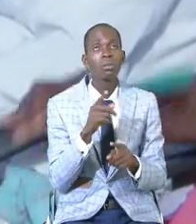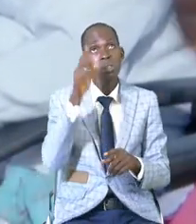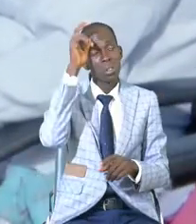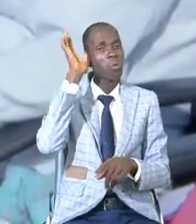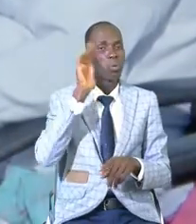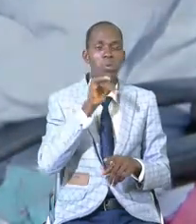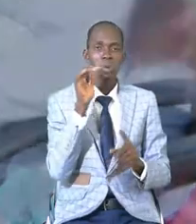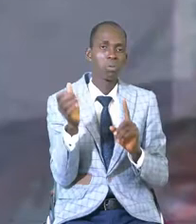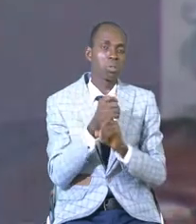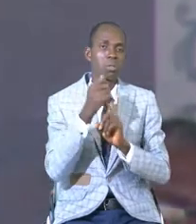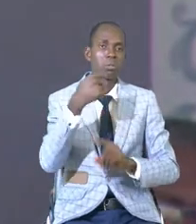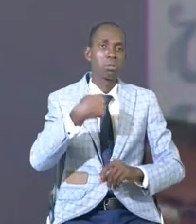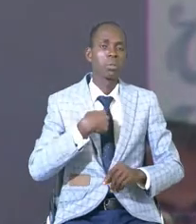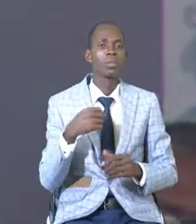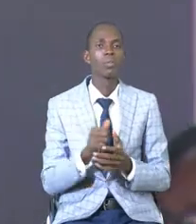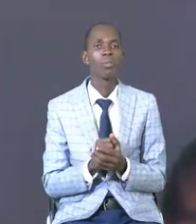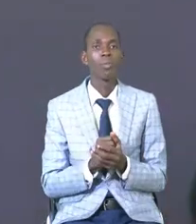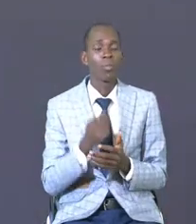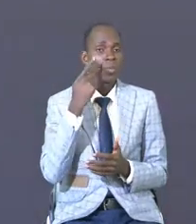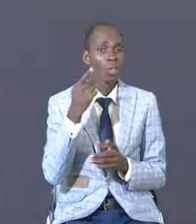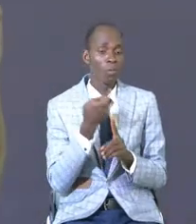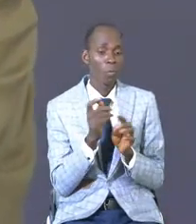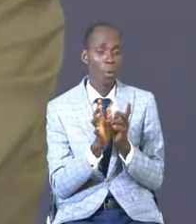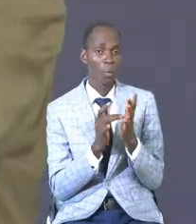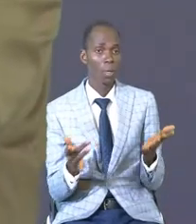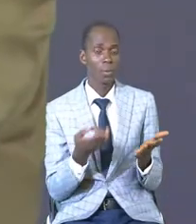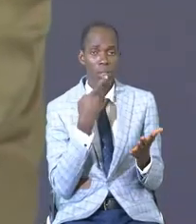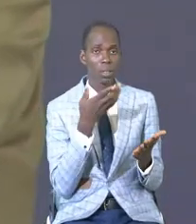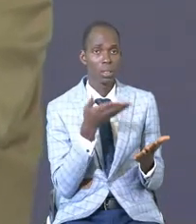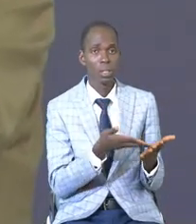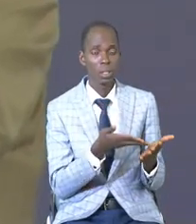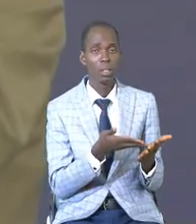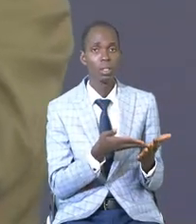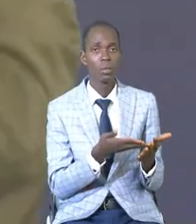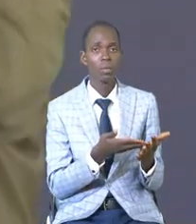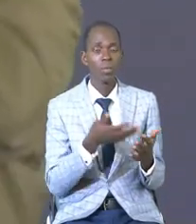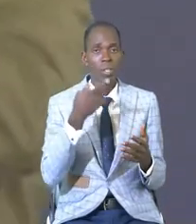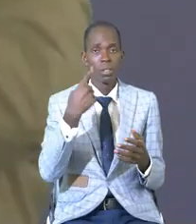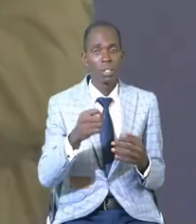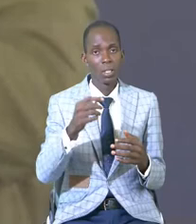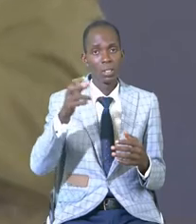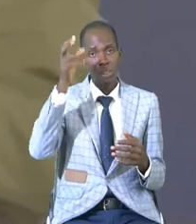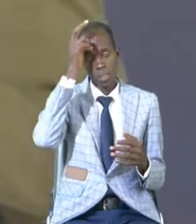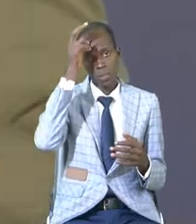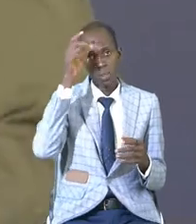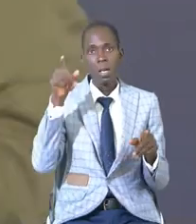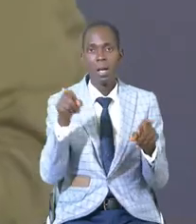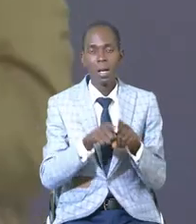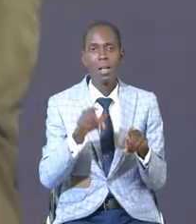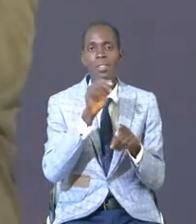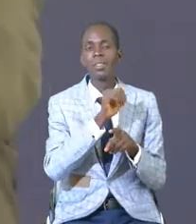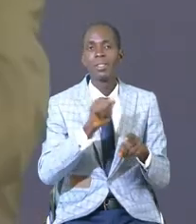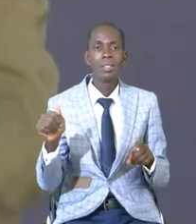noticed that scripture? It says the devil as a running lion, not really running